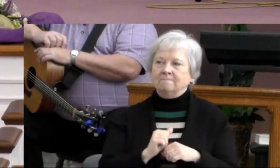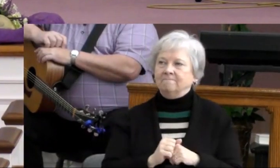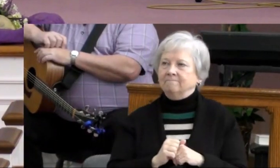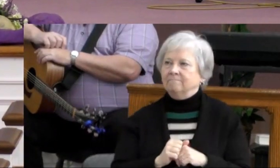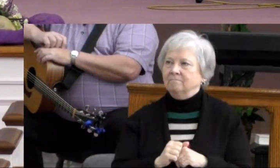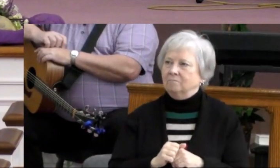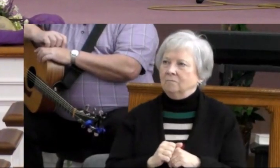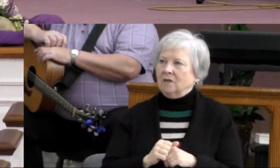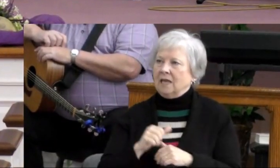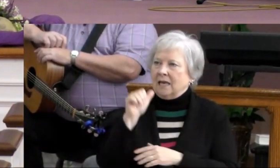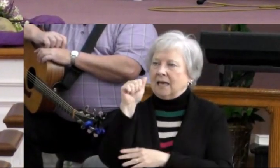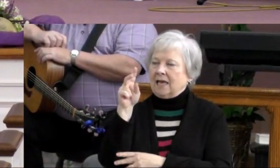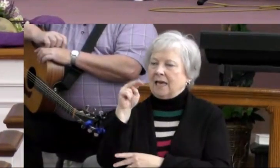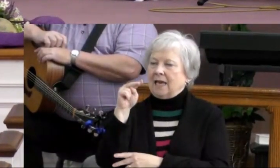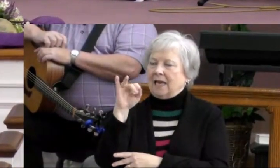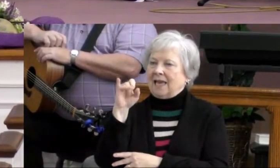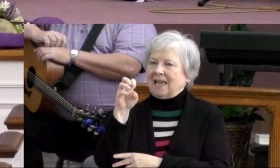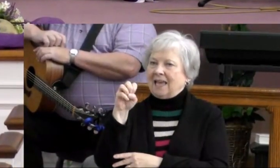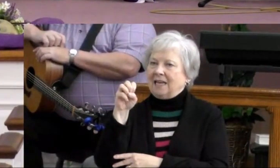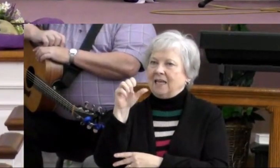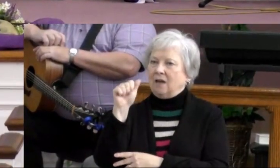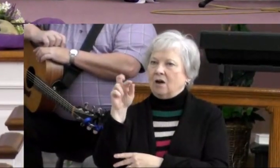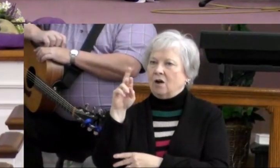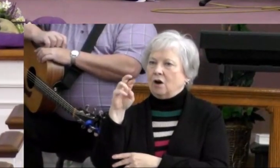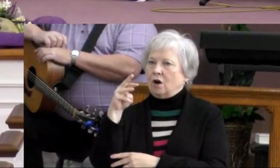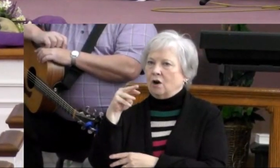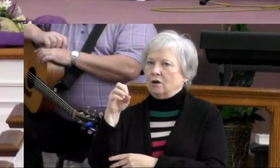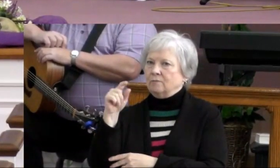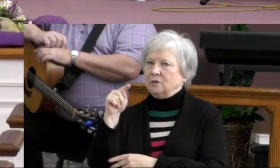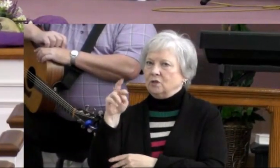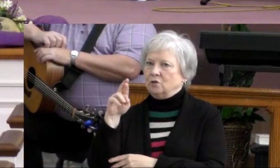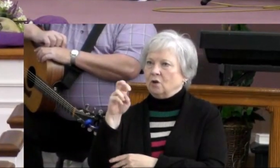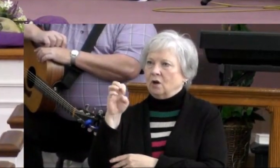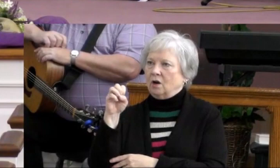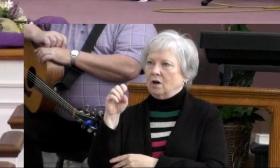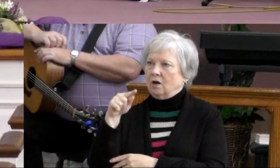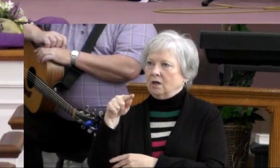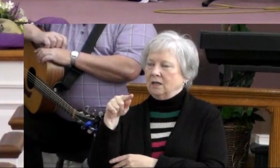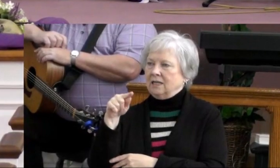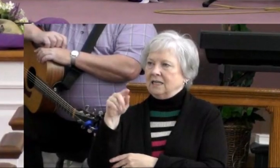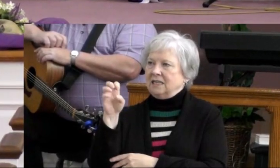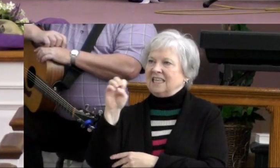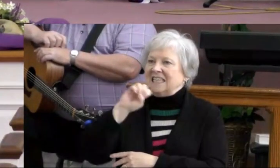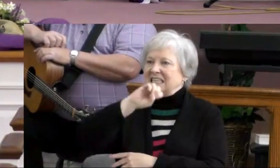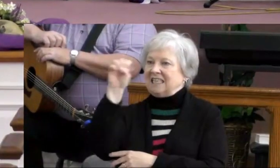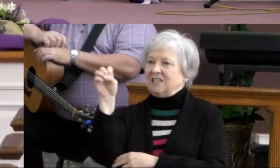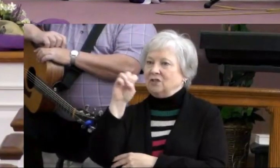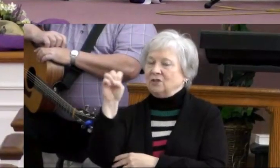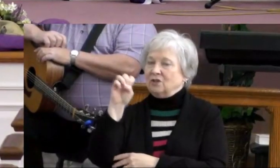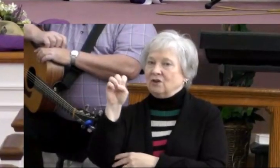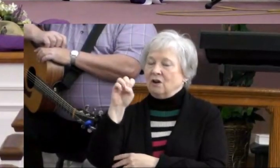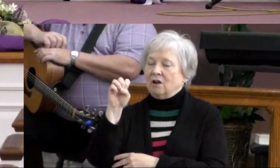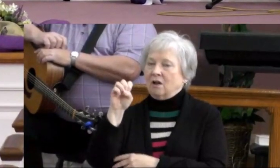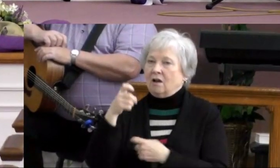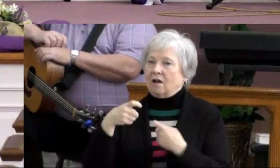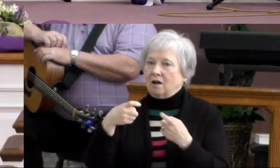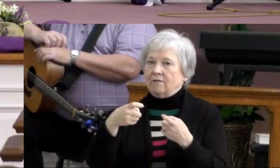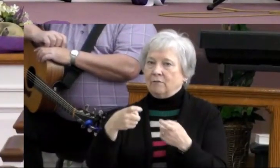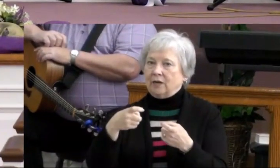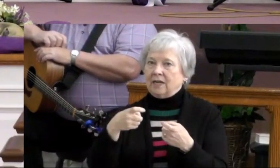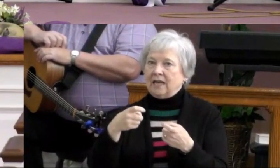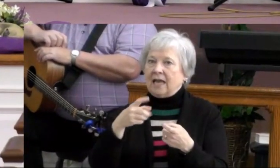There is an Annie Armstrong Easter offering envelope in there, as well as a prayer